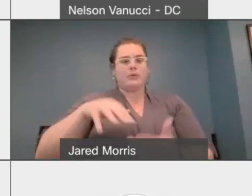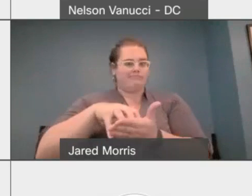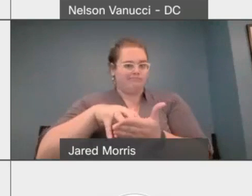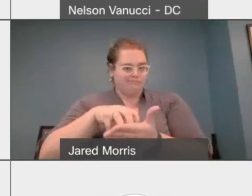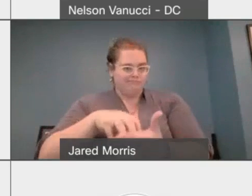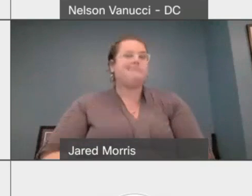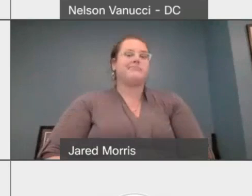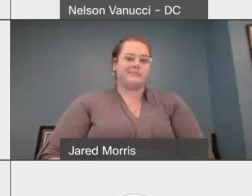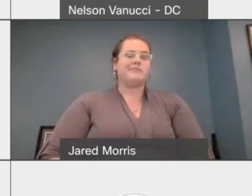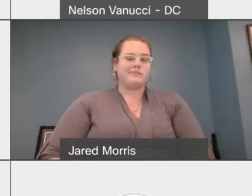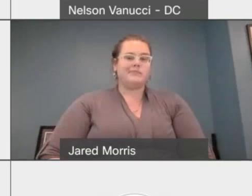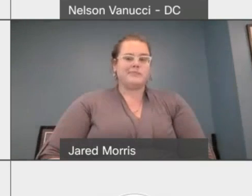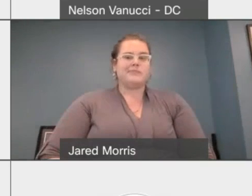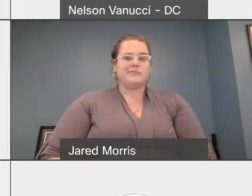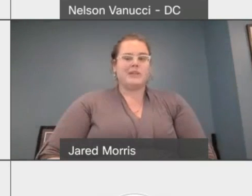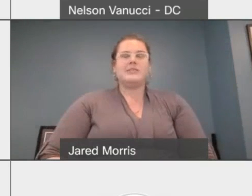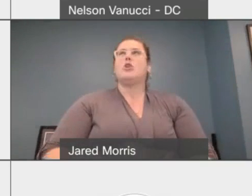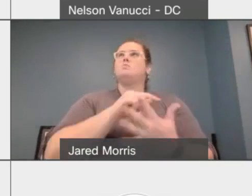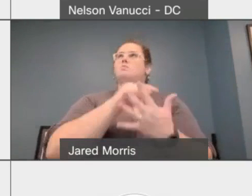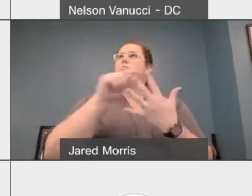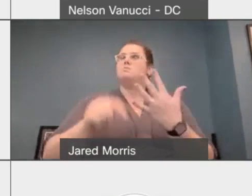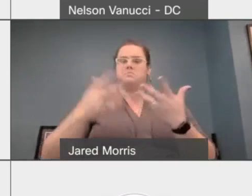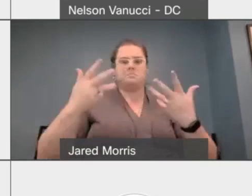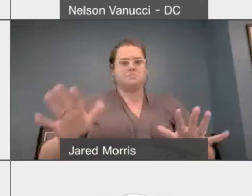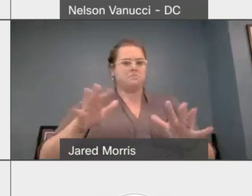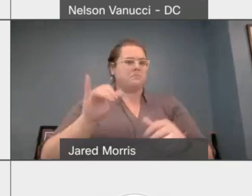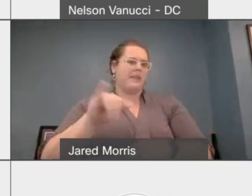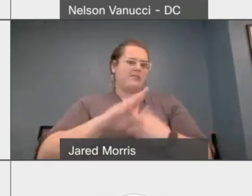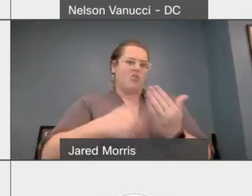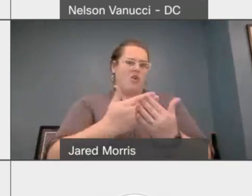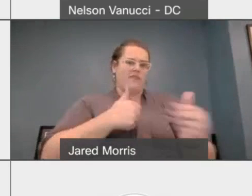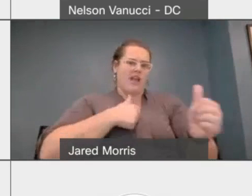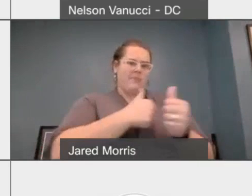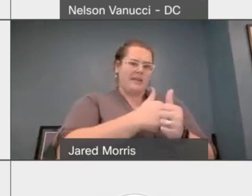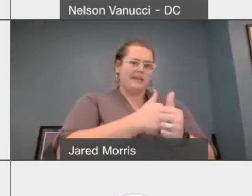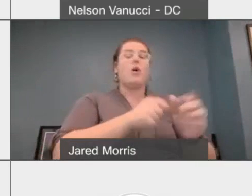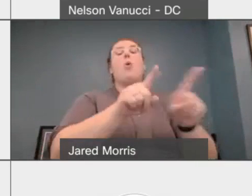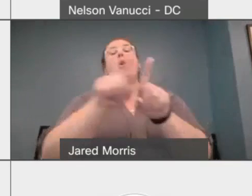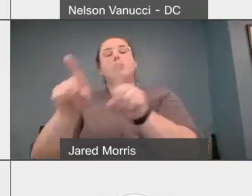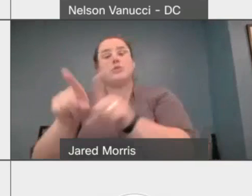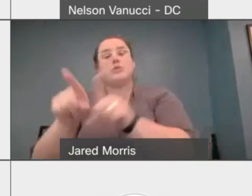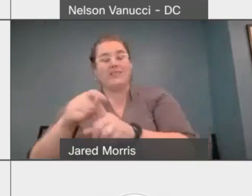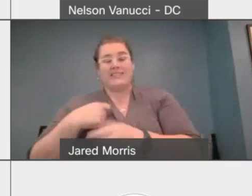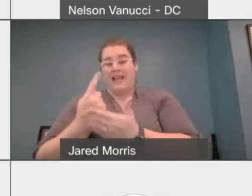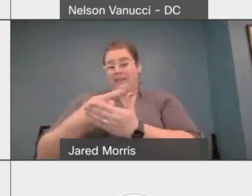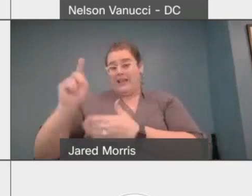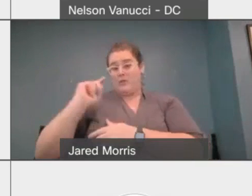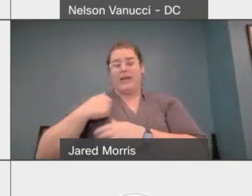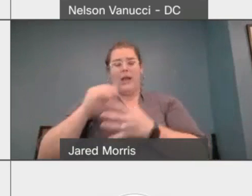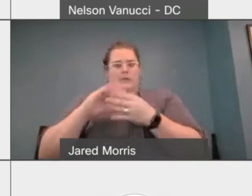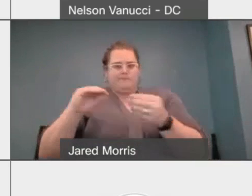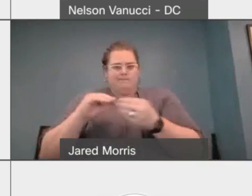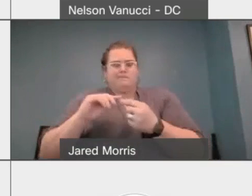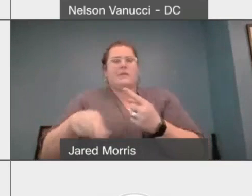as the updates are concerned. Also, I talked a little bit last week about the changes to eye protection while DC is in